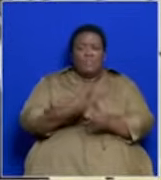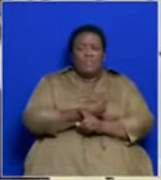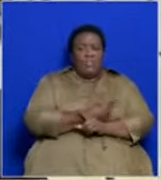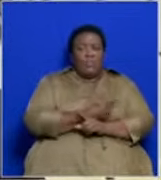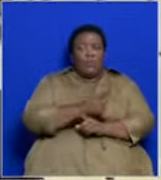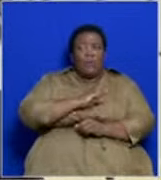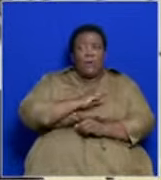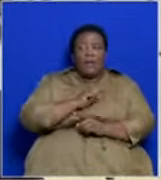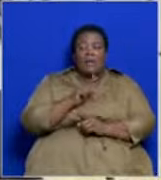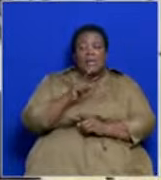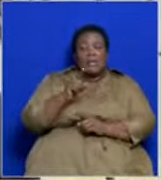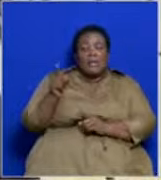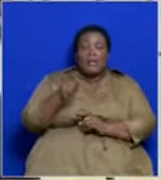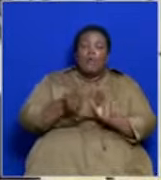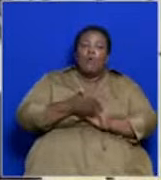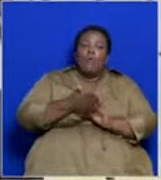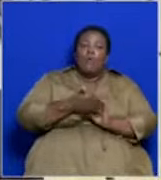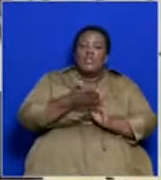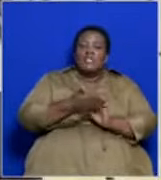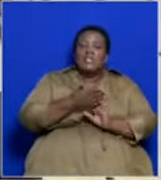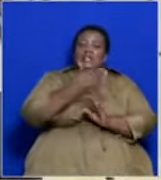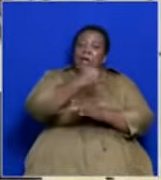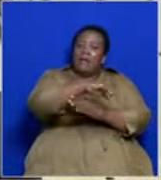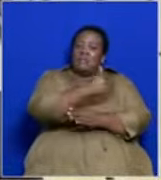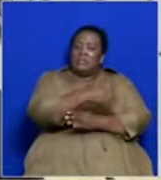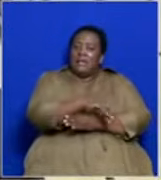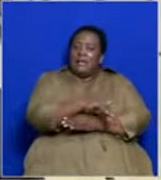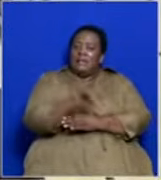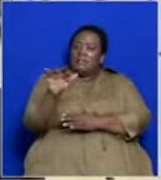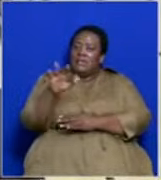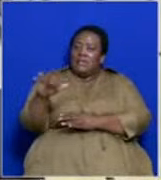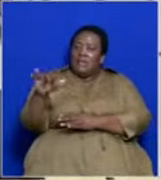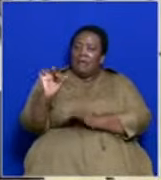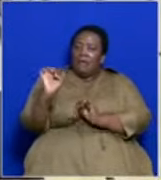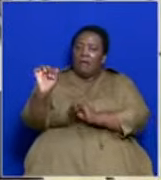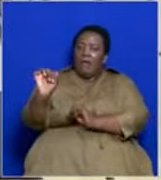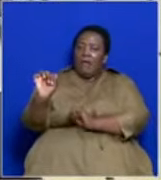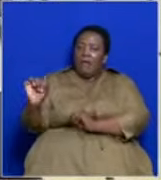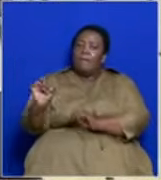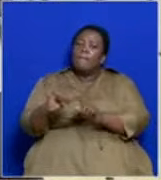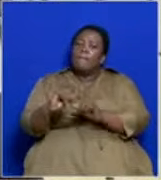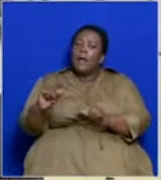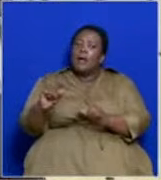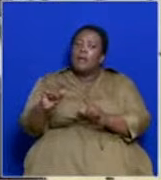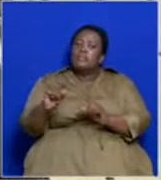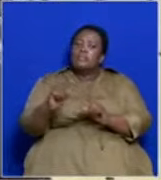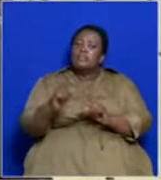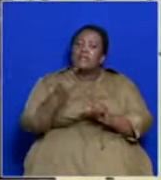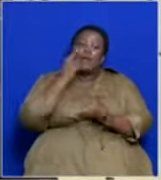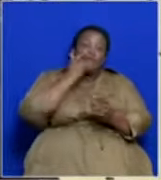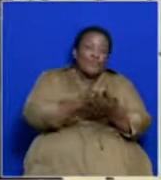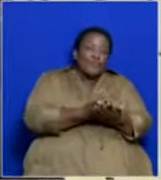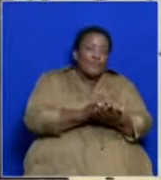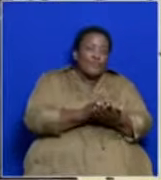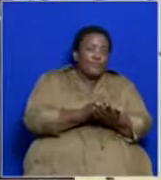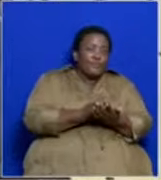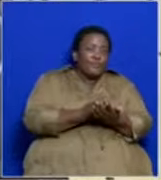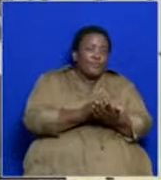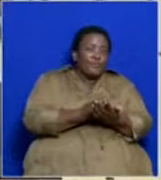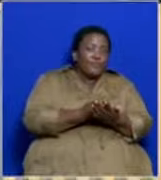operating outside their jurisdiction without proof of the necessary